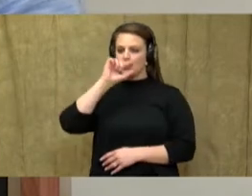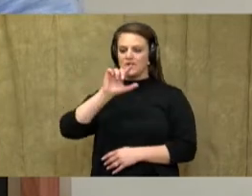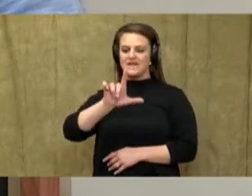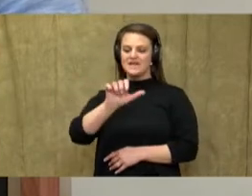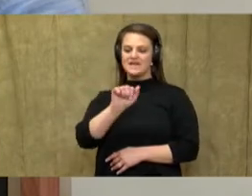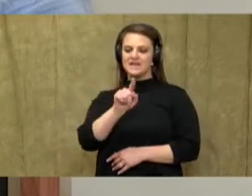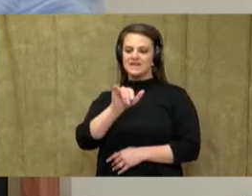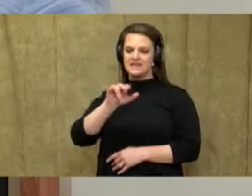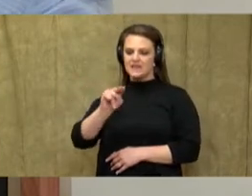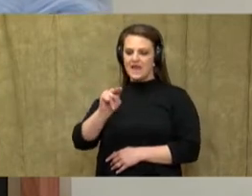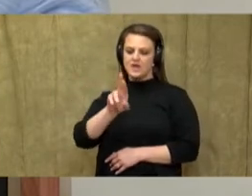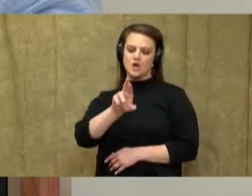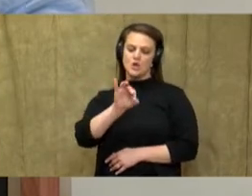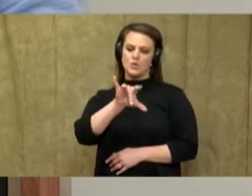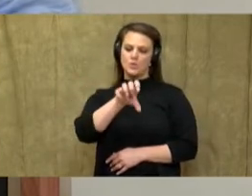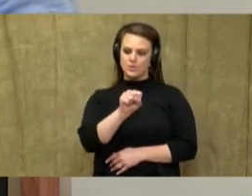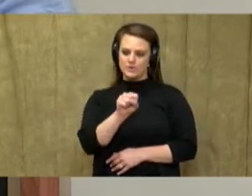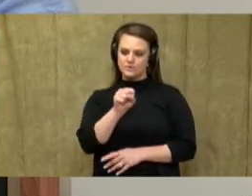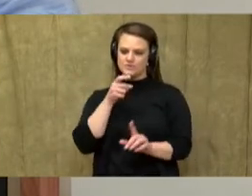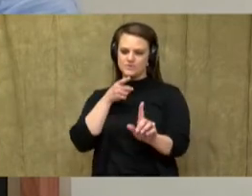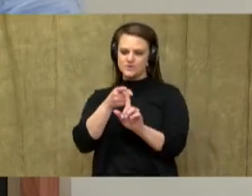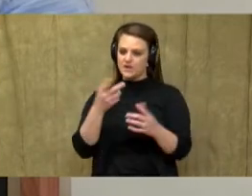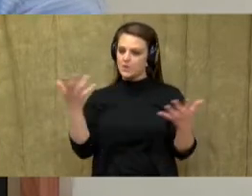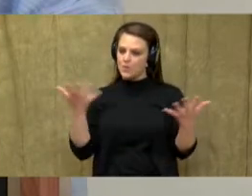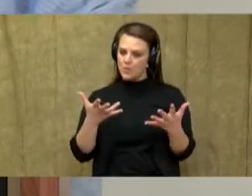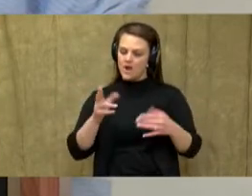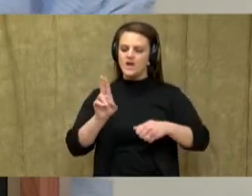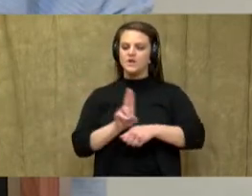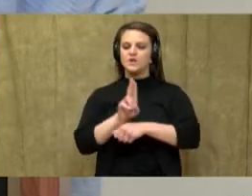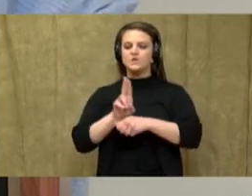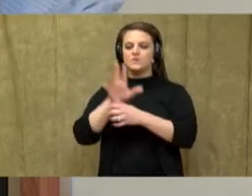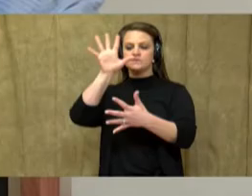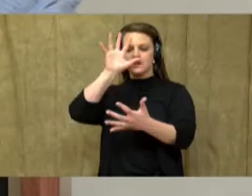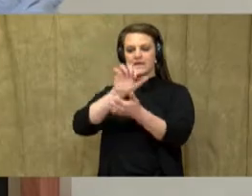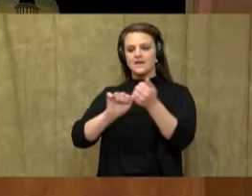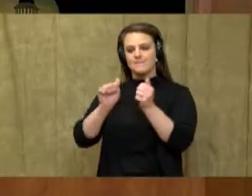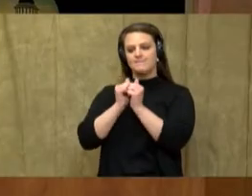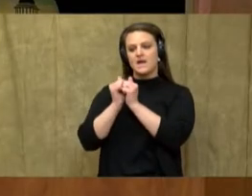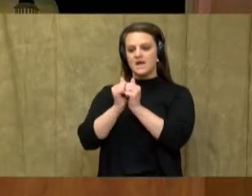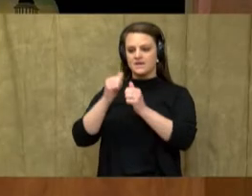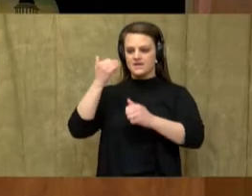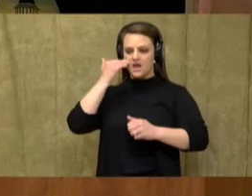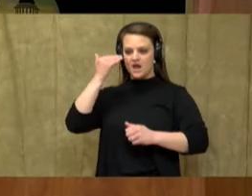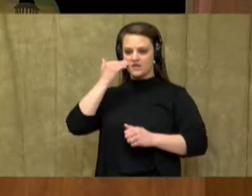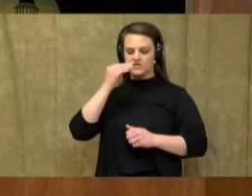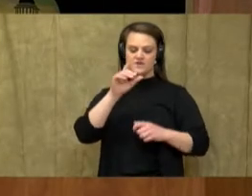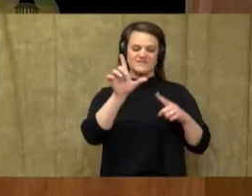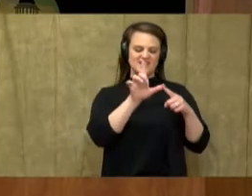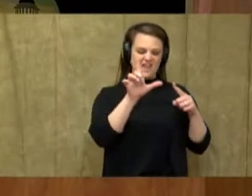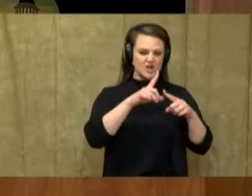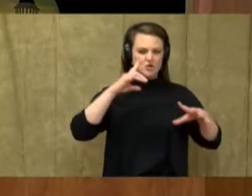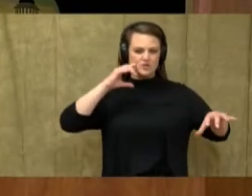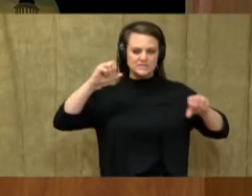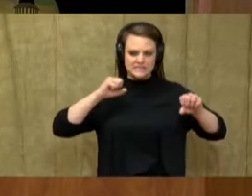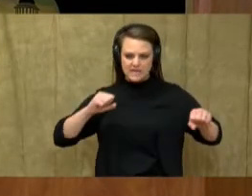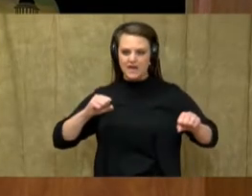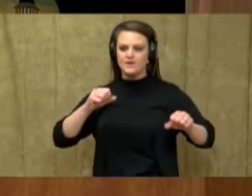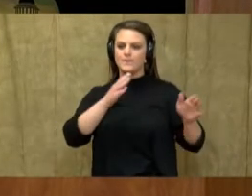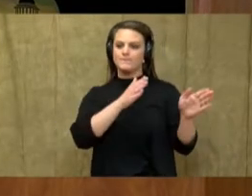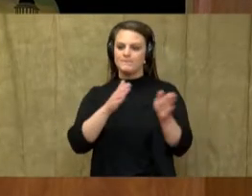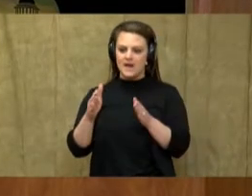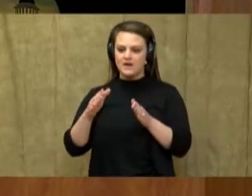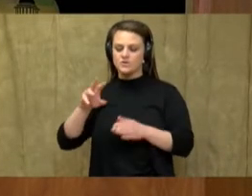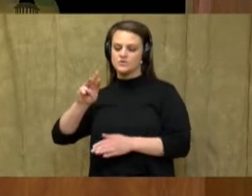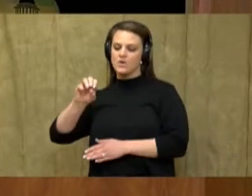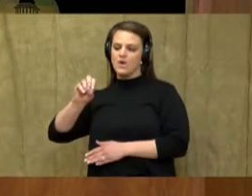roots. Again, our objective is to use combined knowledge of letter and sound, correspondence, syllabication patterns, and